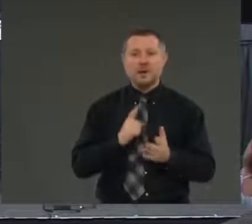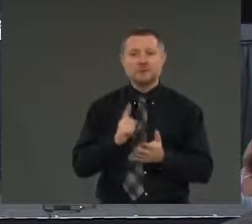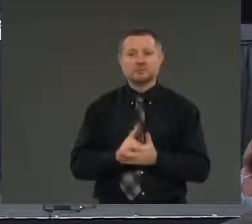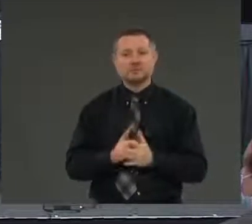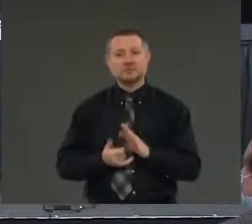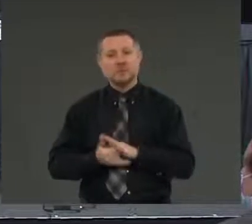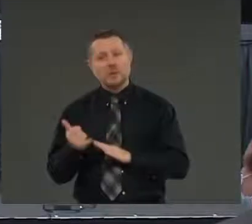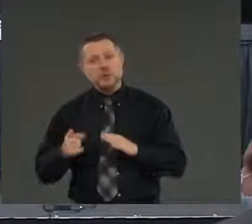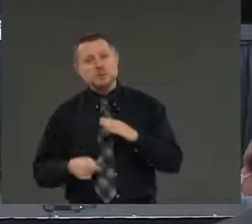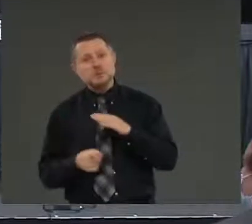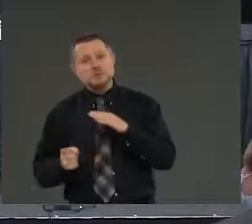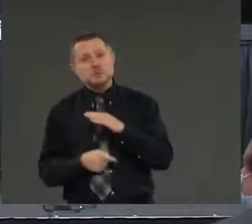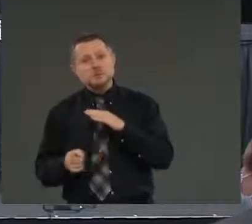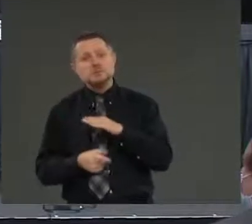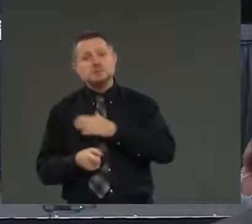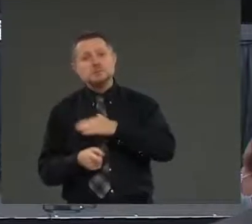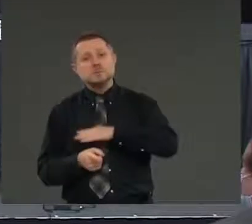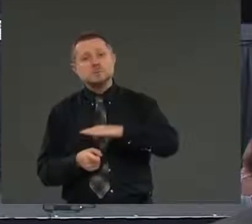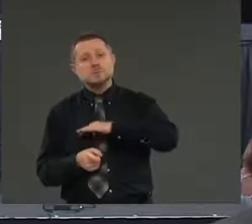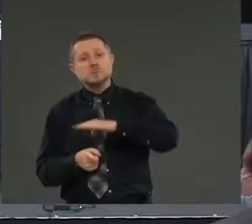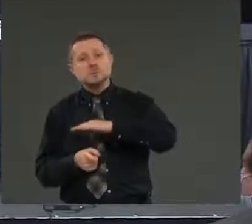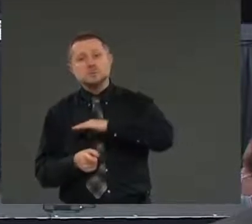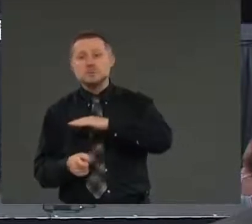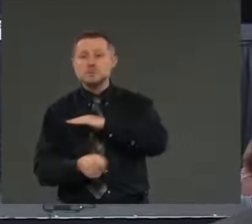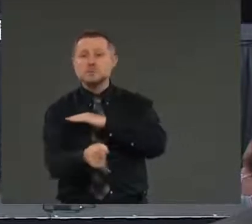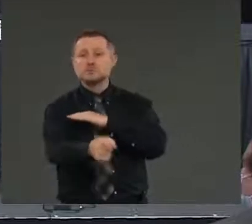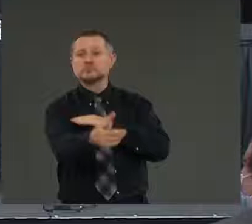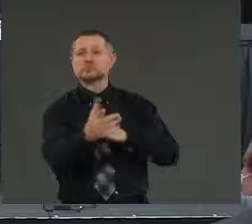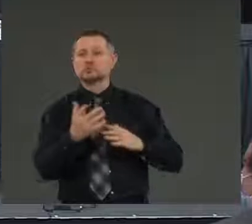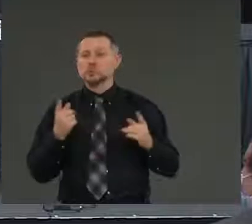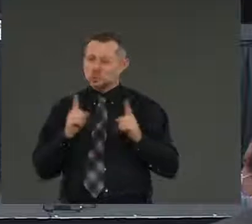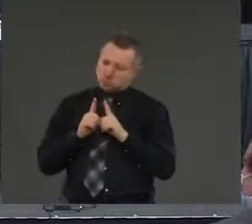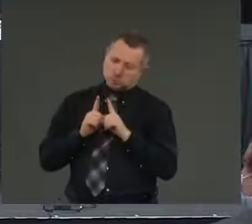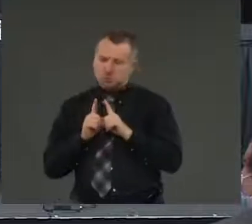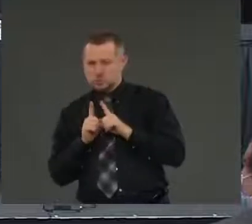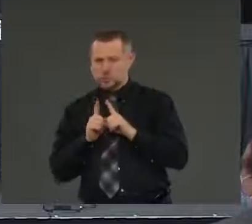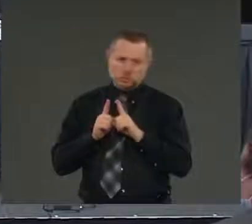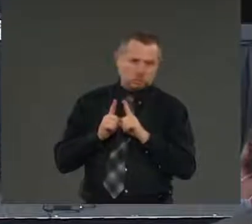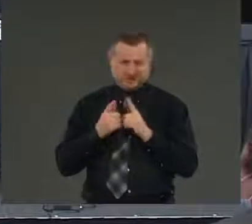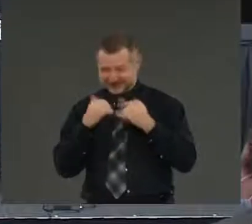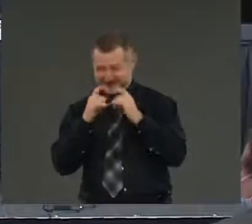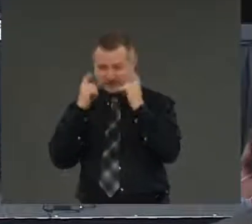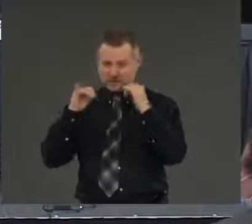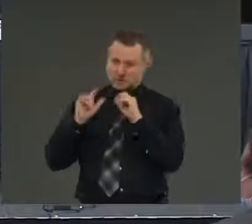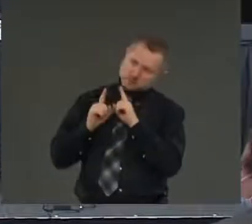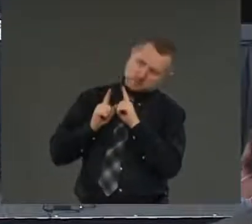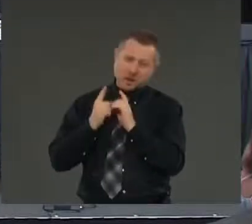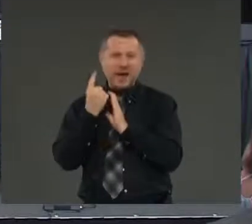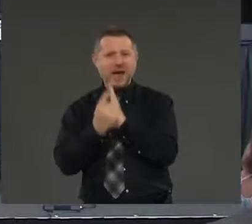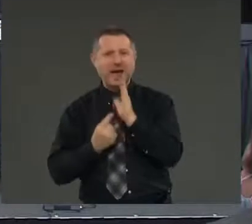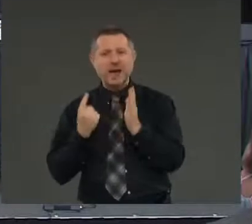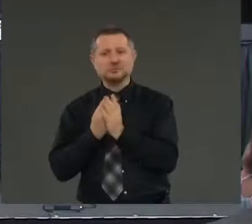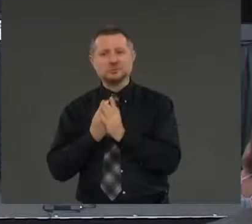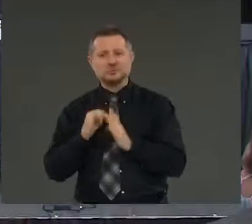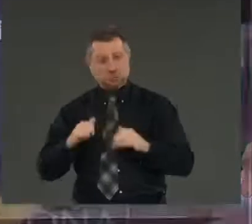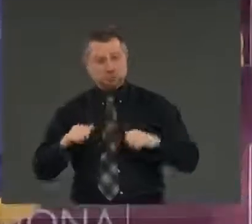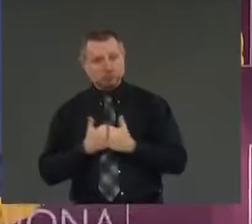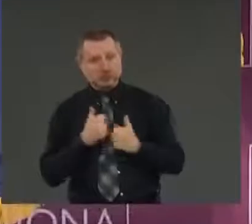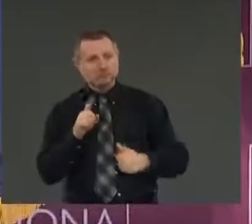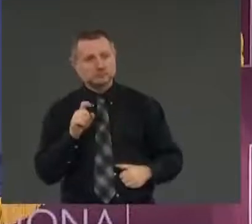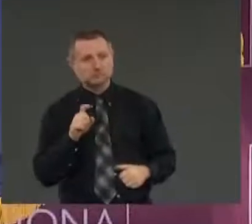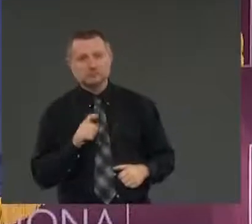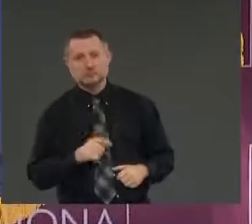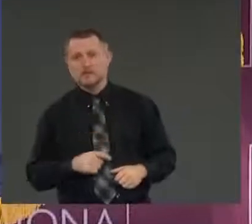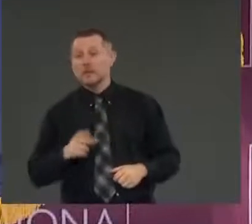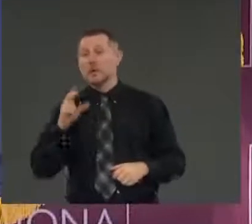they're in relatively close contact, even wearing a mask. Is transit the biggest challenge? Look, they're all a